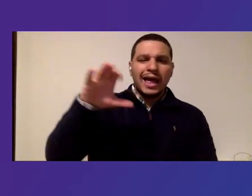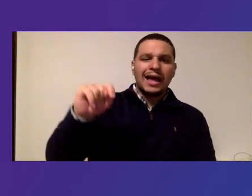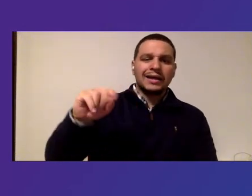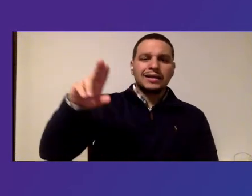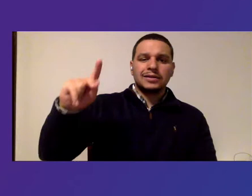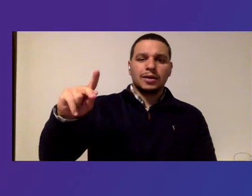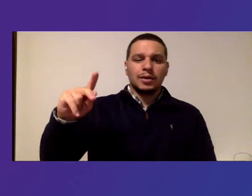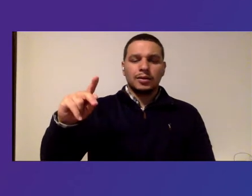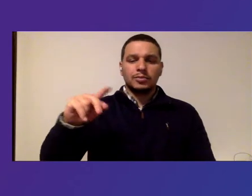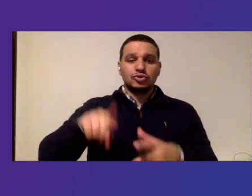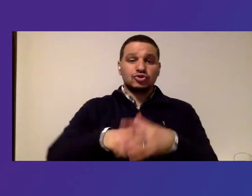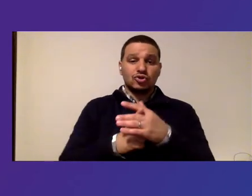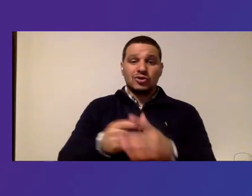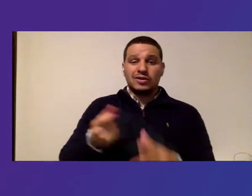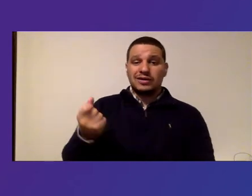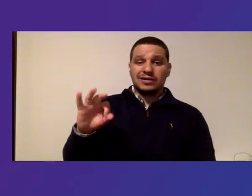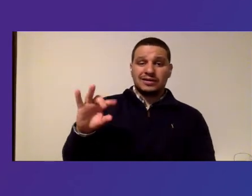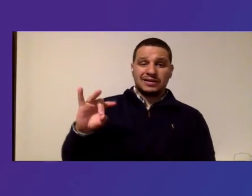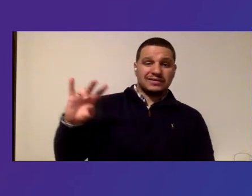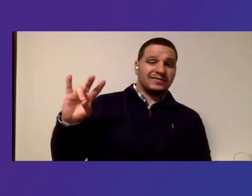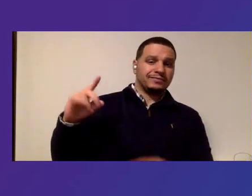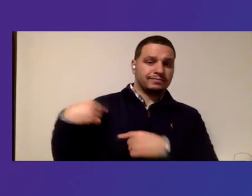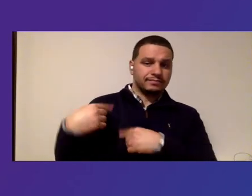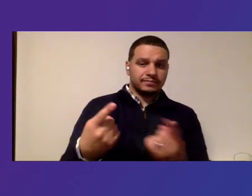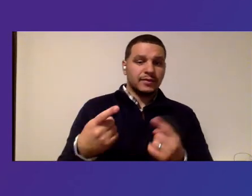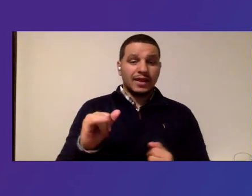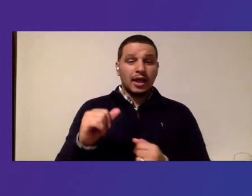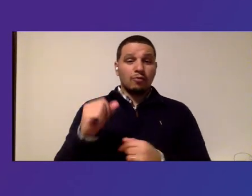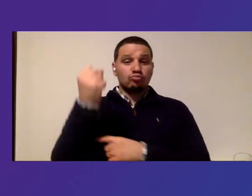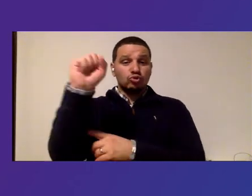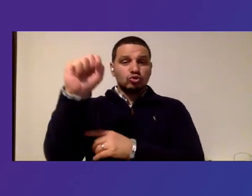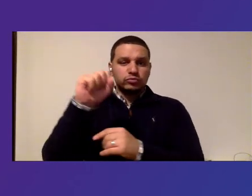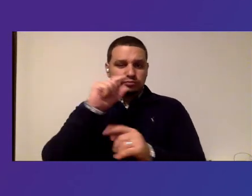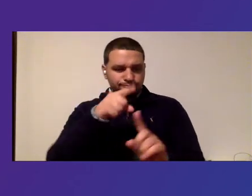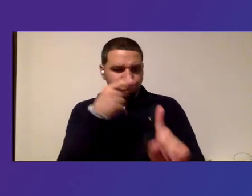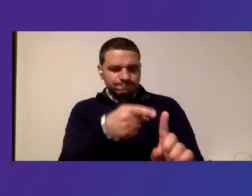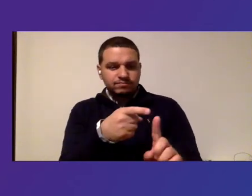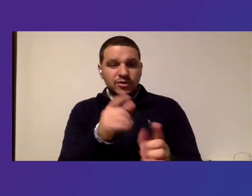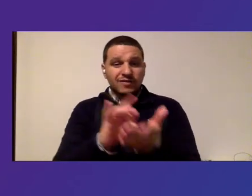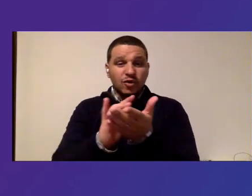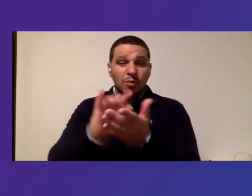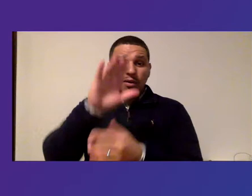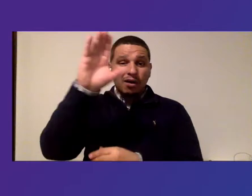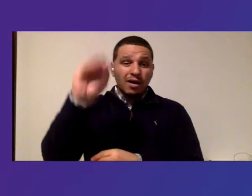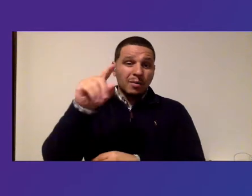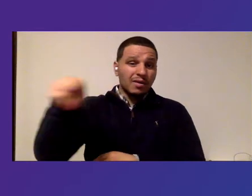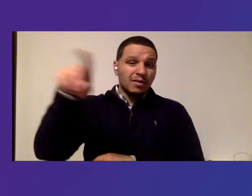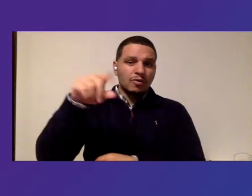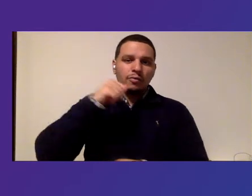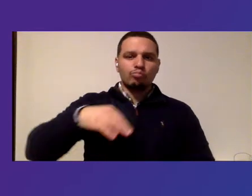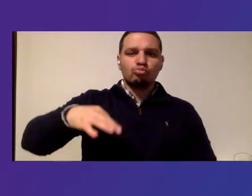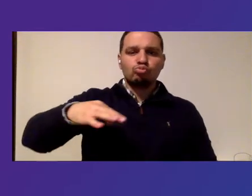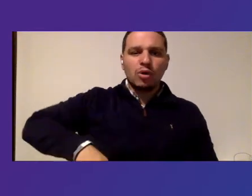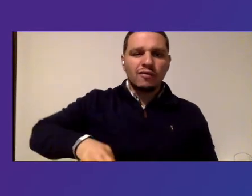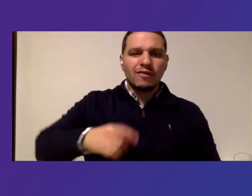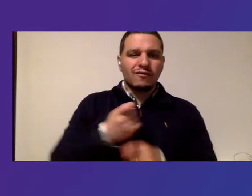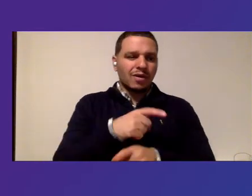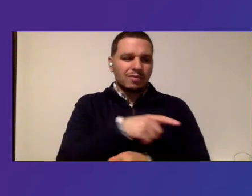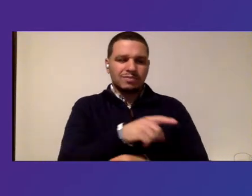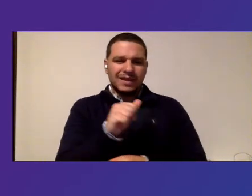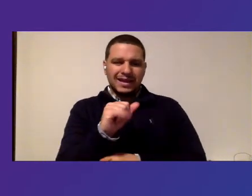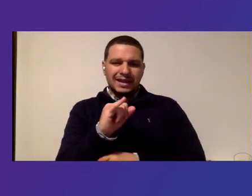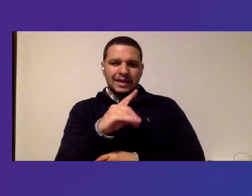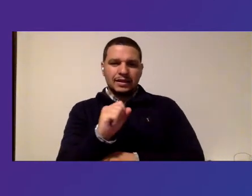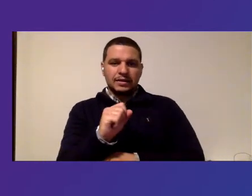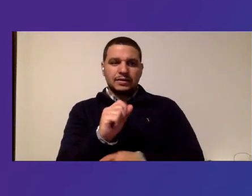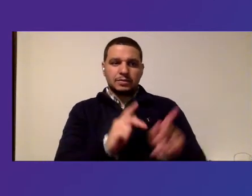starting in 1987. These protests targeted pharmaceutical companies profiteering from the devastating epidemic